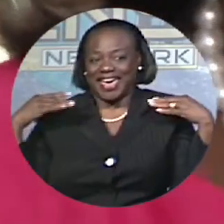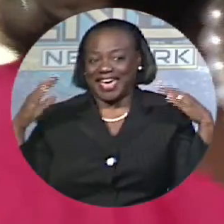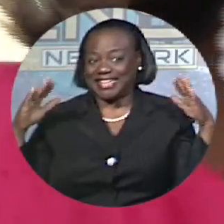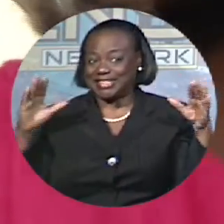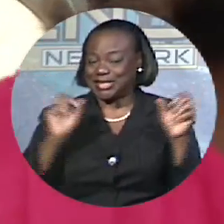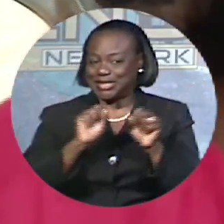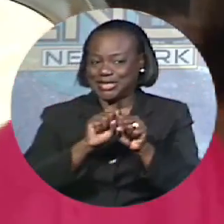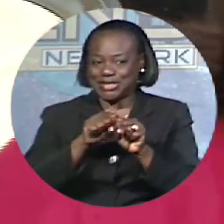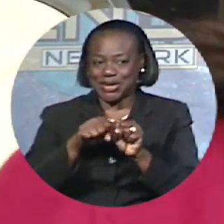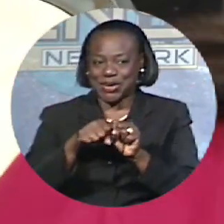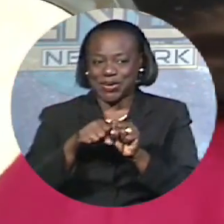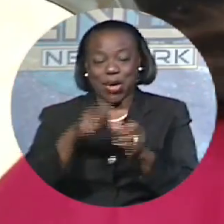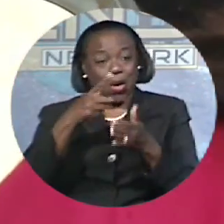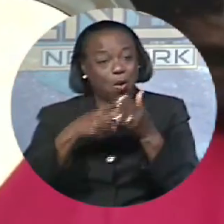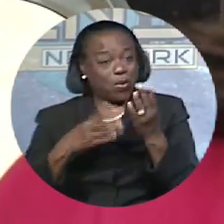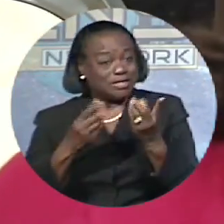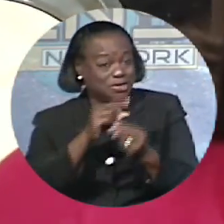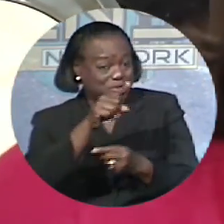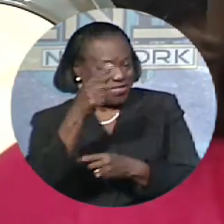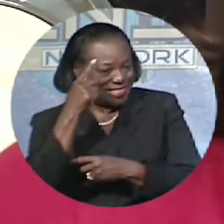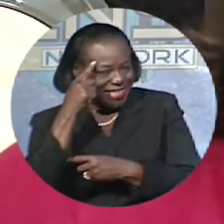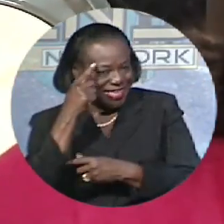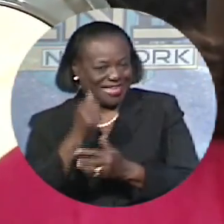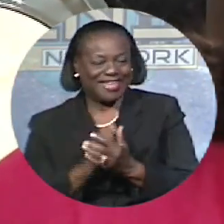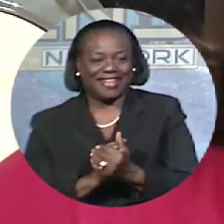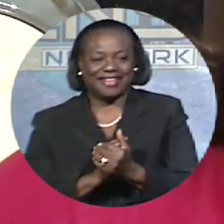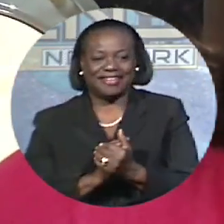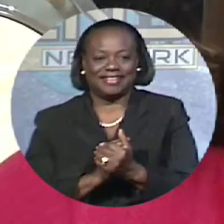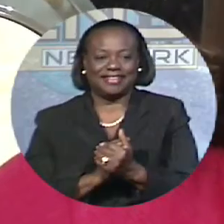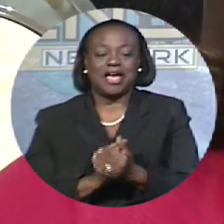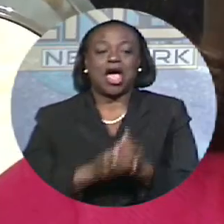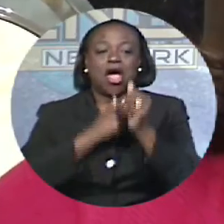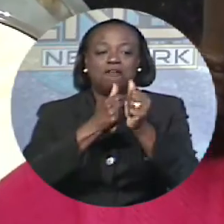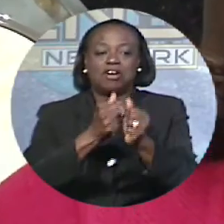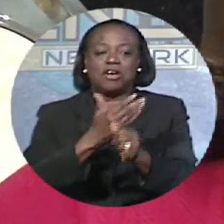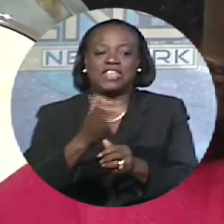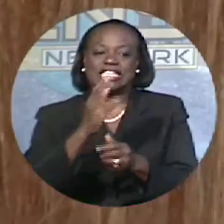So, what do you think? So follow these